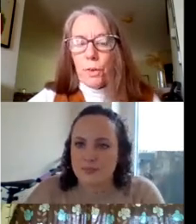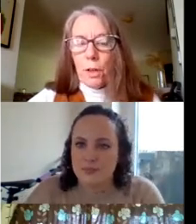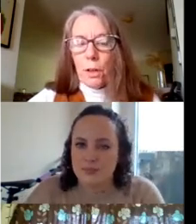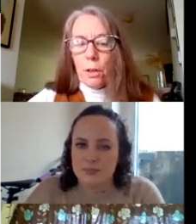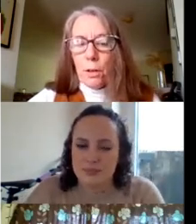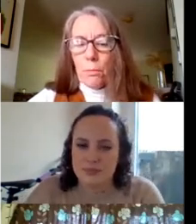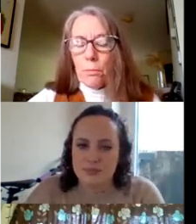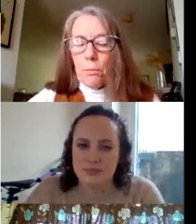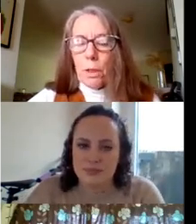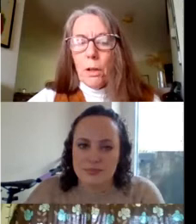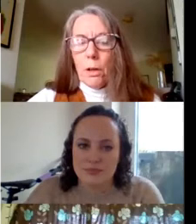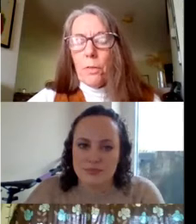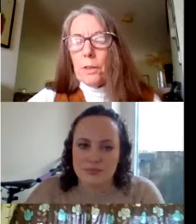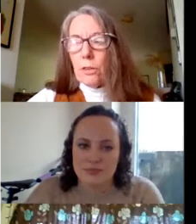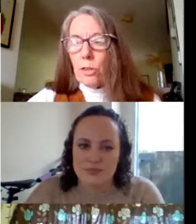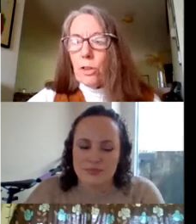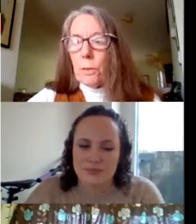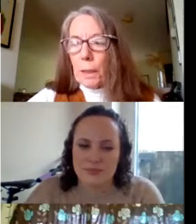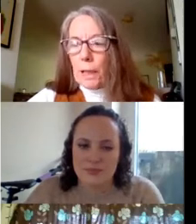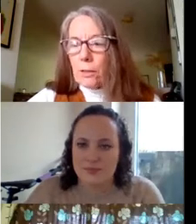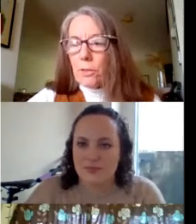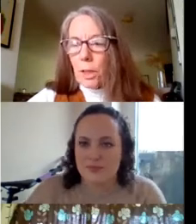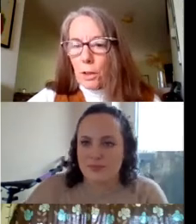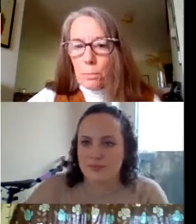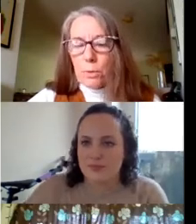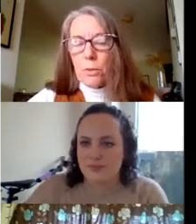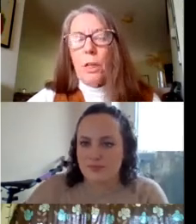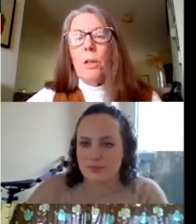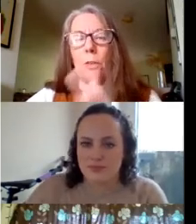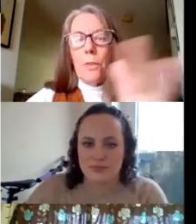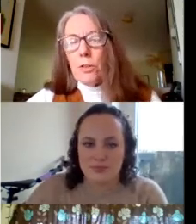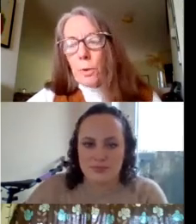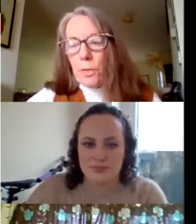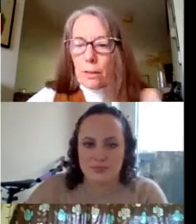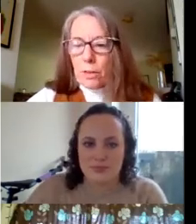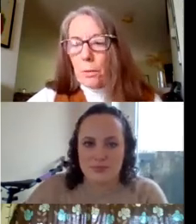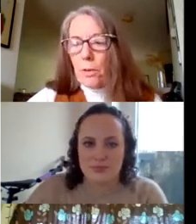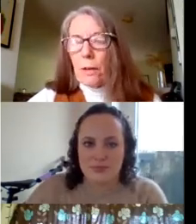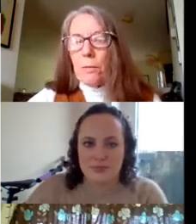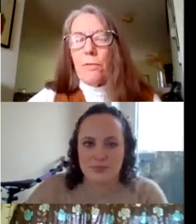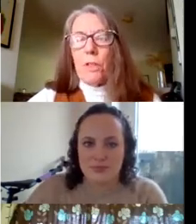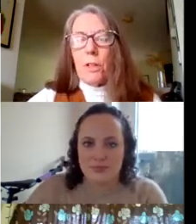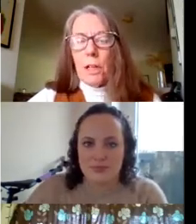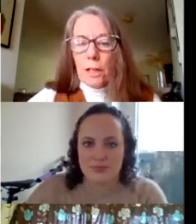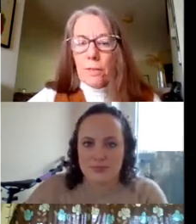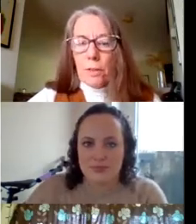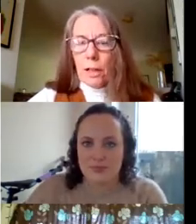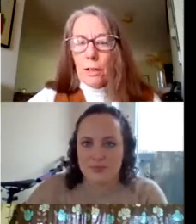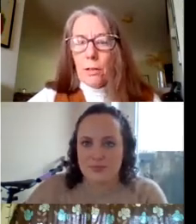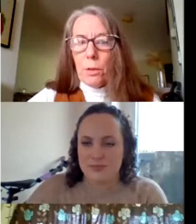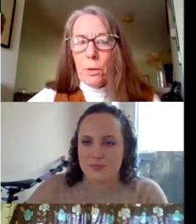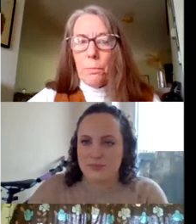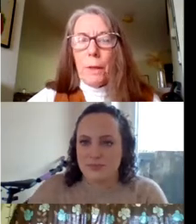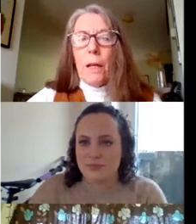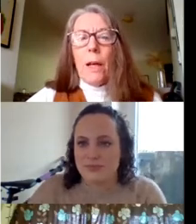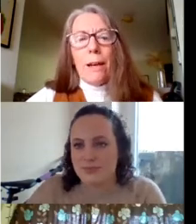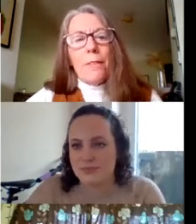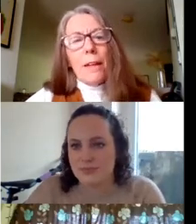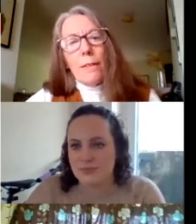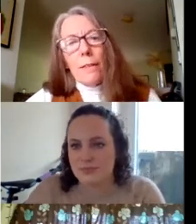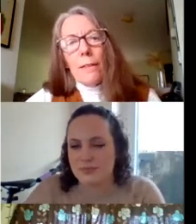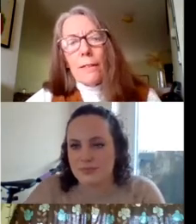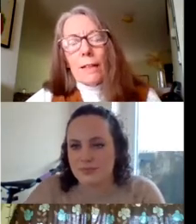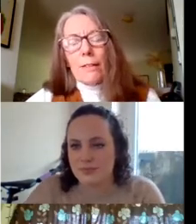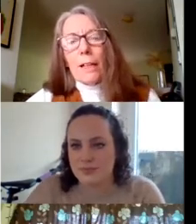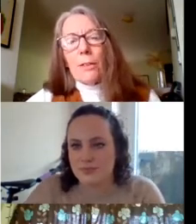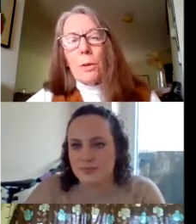of, on the dishes, the plates, the cups. So these were things that were around every day in the dining room. And I